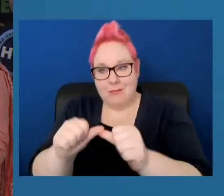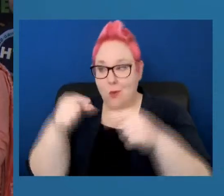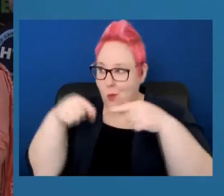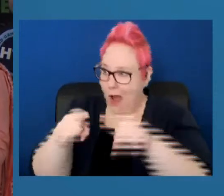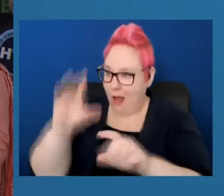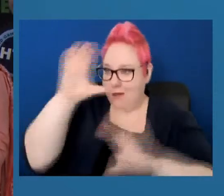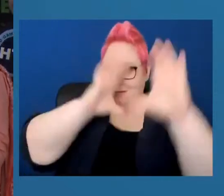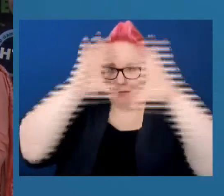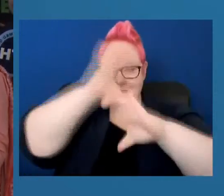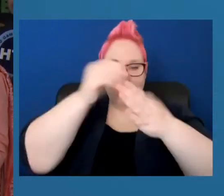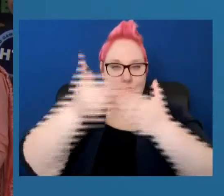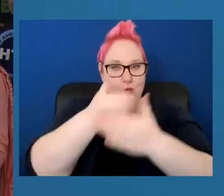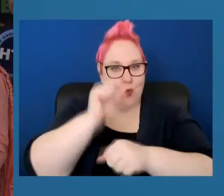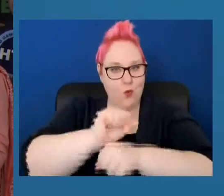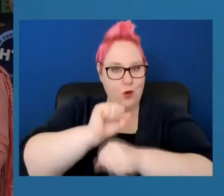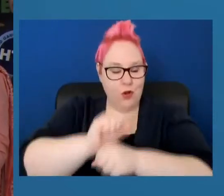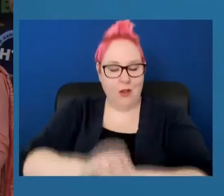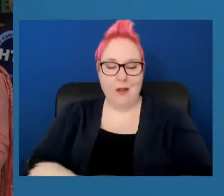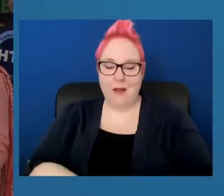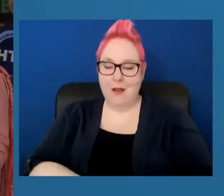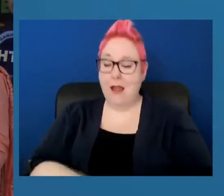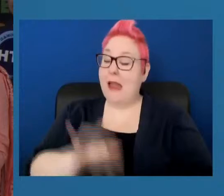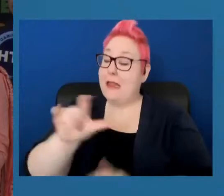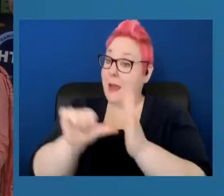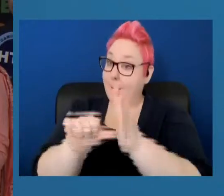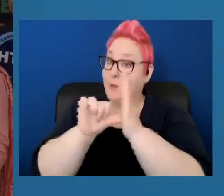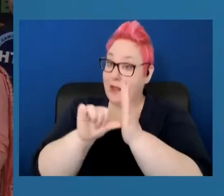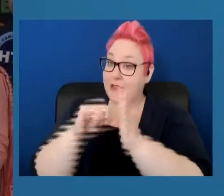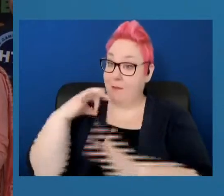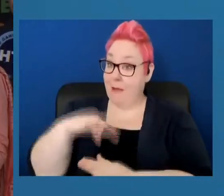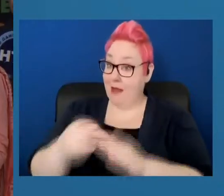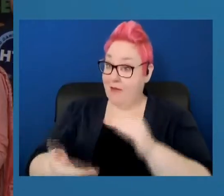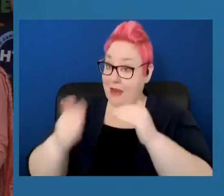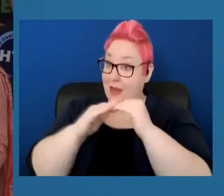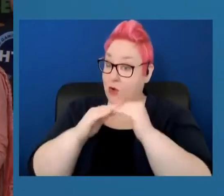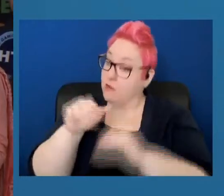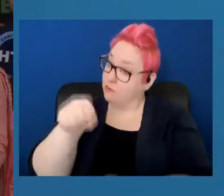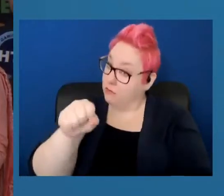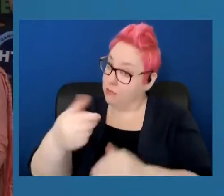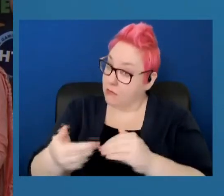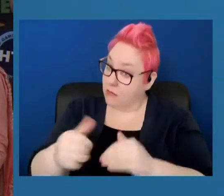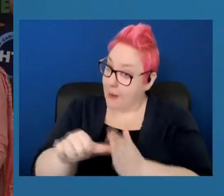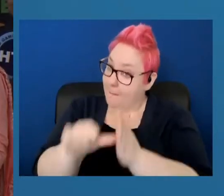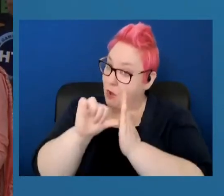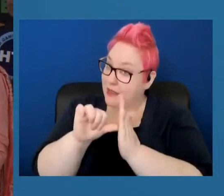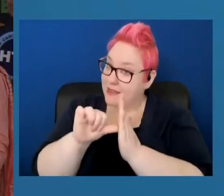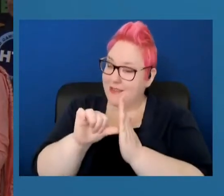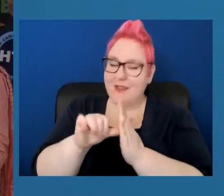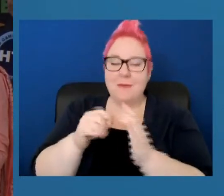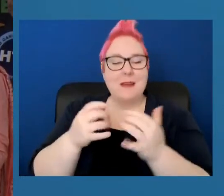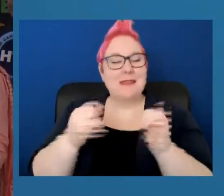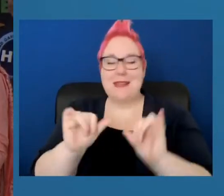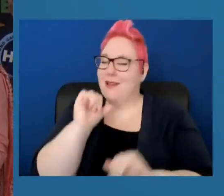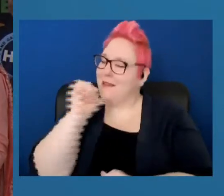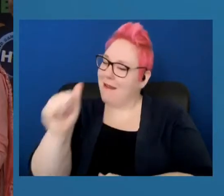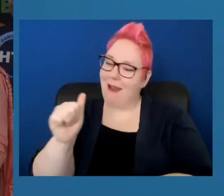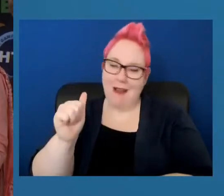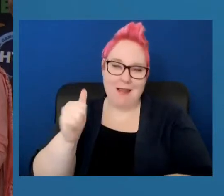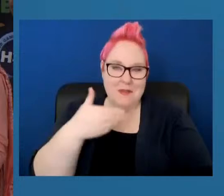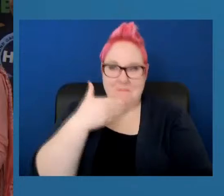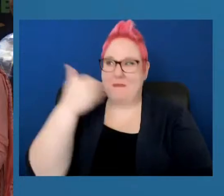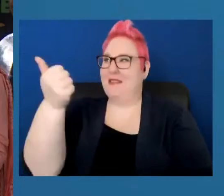look, as impressive as that benefit increase is, and it is impressive, it is not even the most impressive part of this